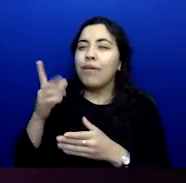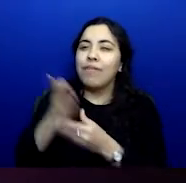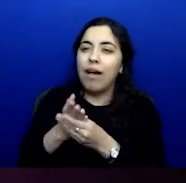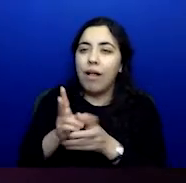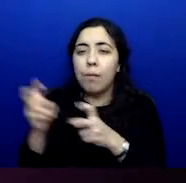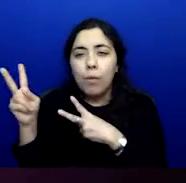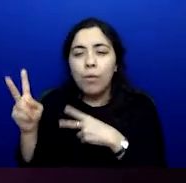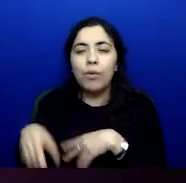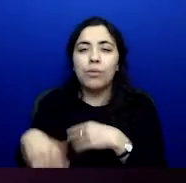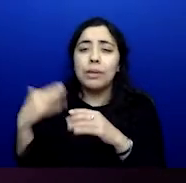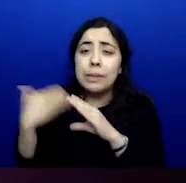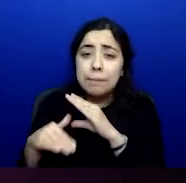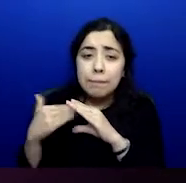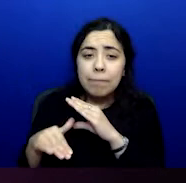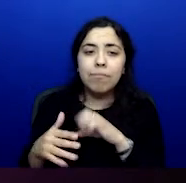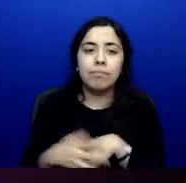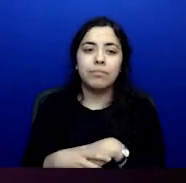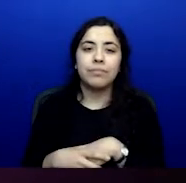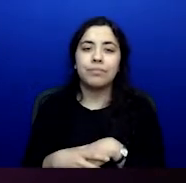emails.